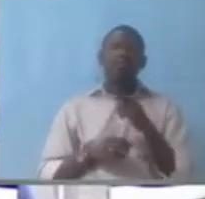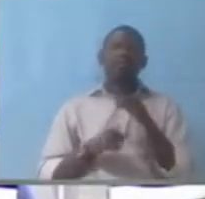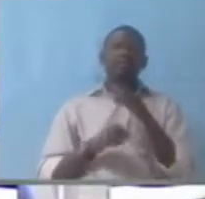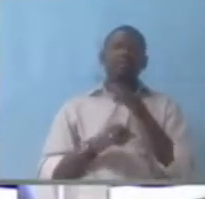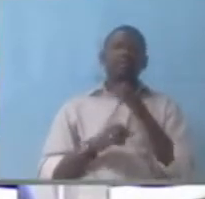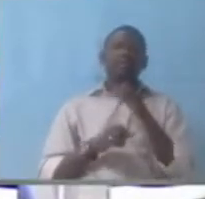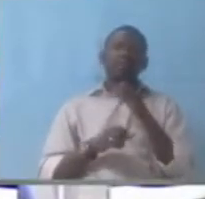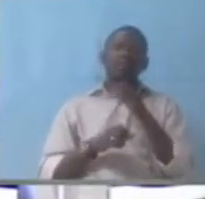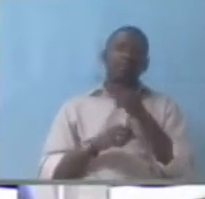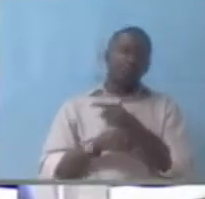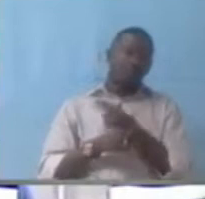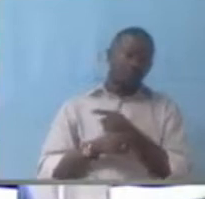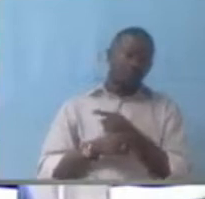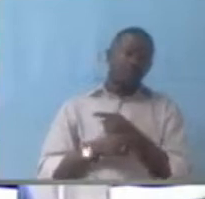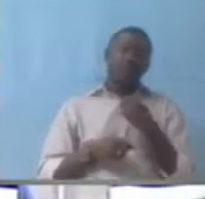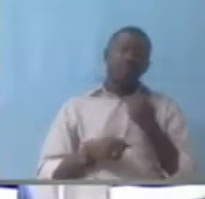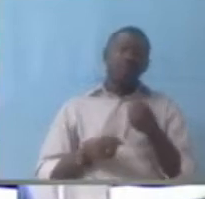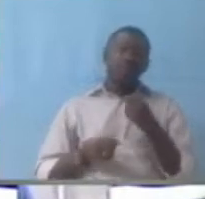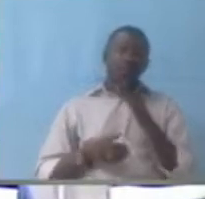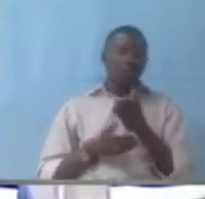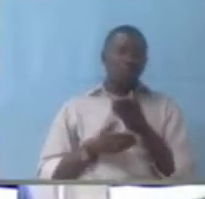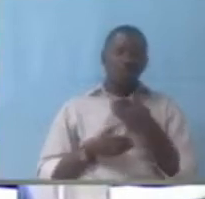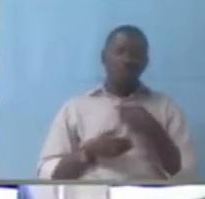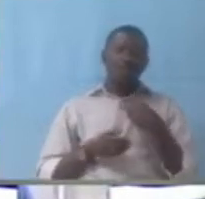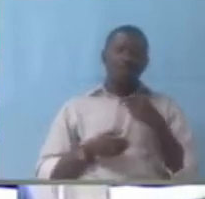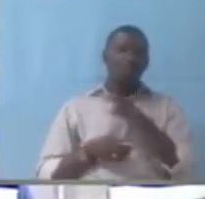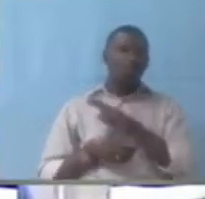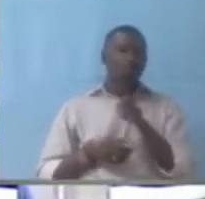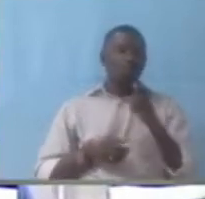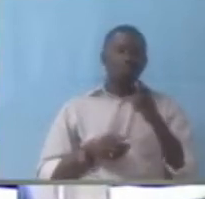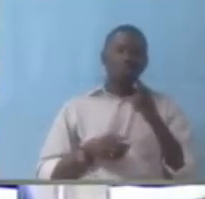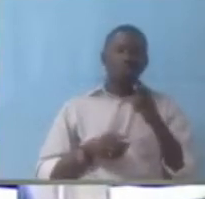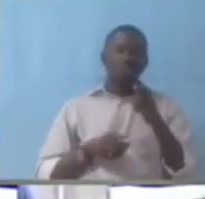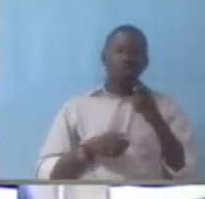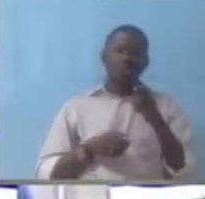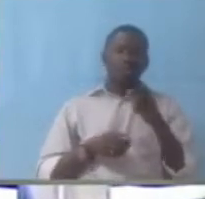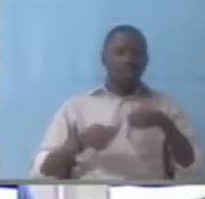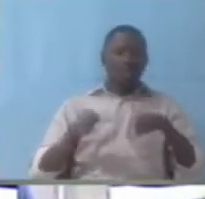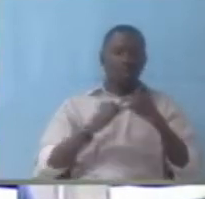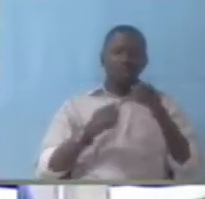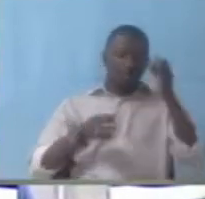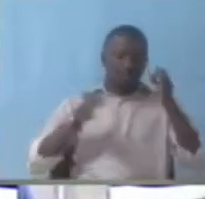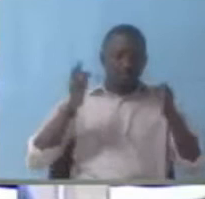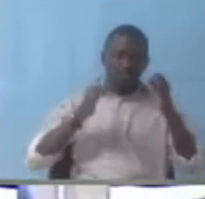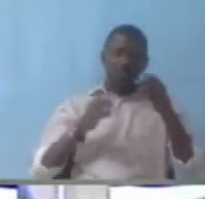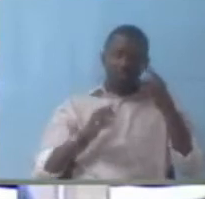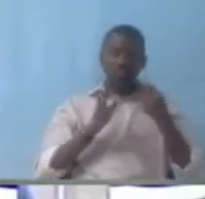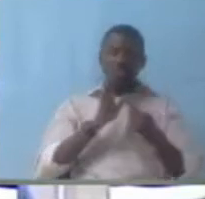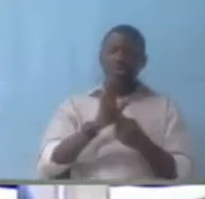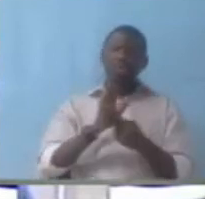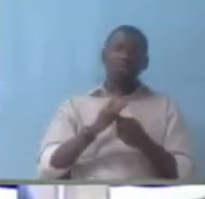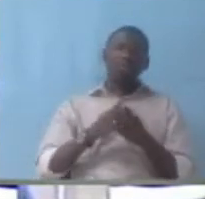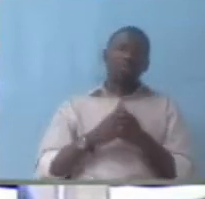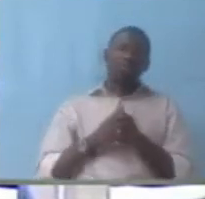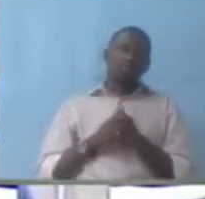that not only was the jurisdiction of the courts which were established to protect fundamental human rights ousted and wo be kam